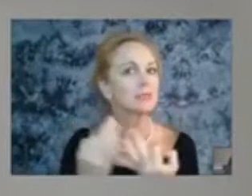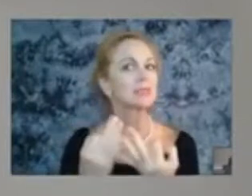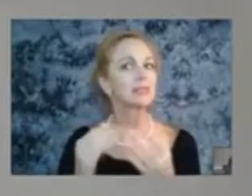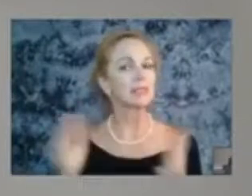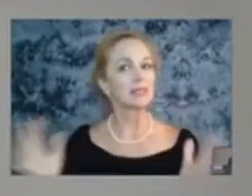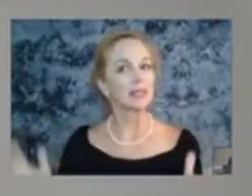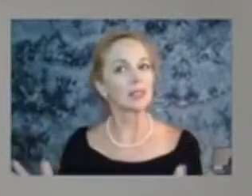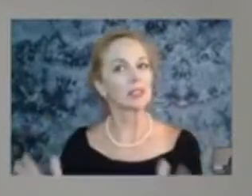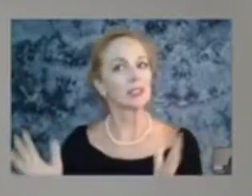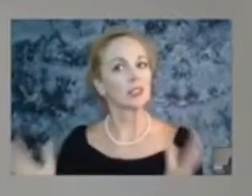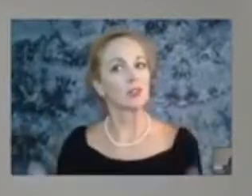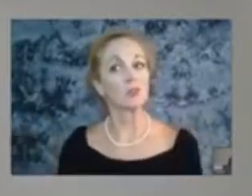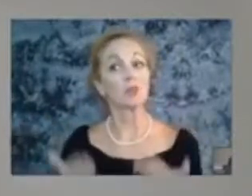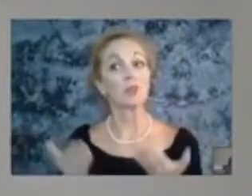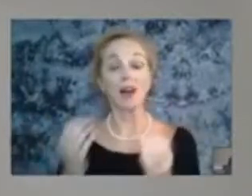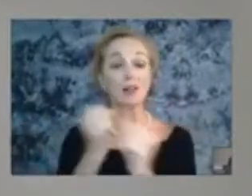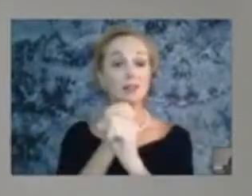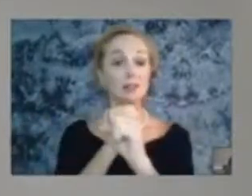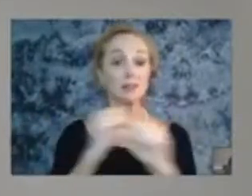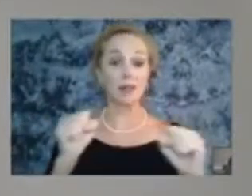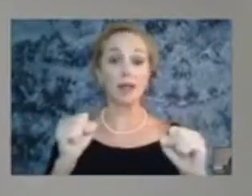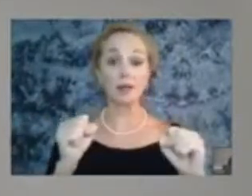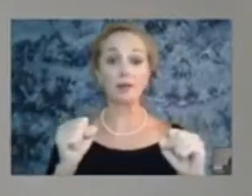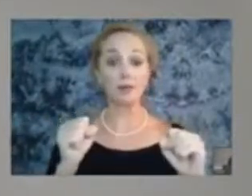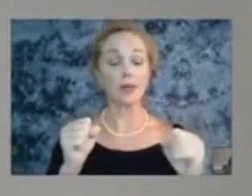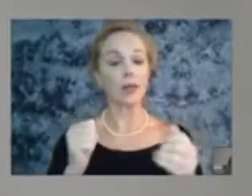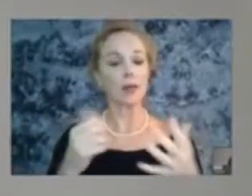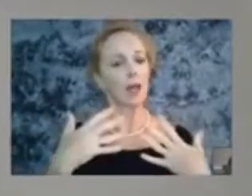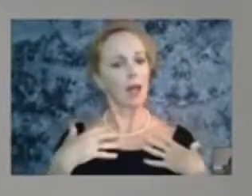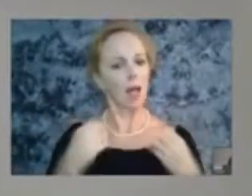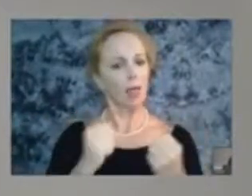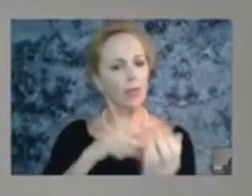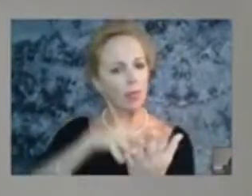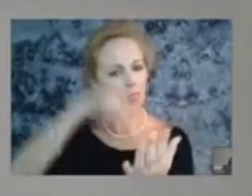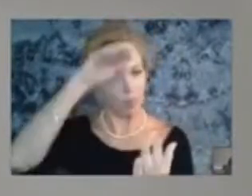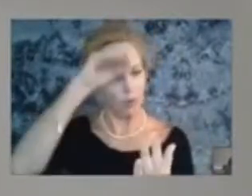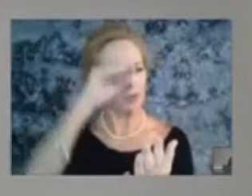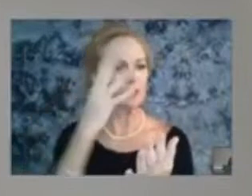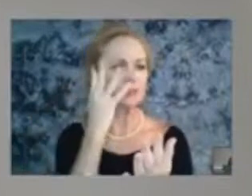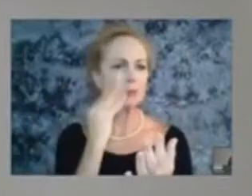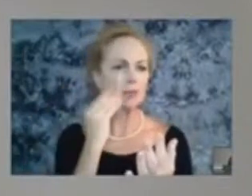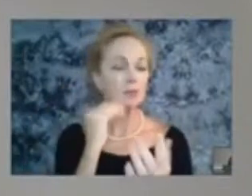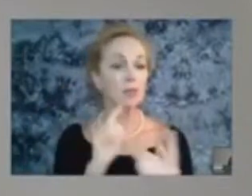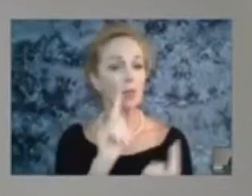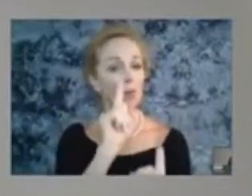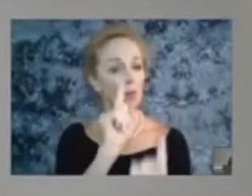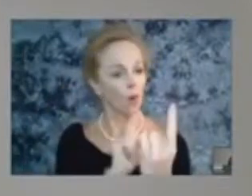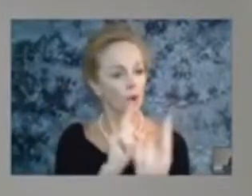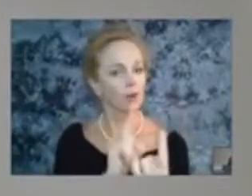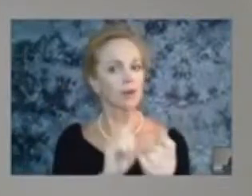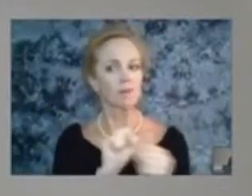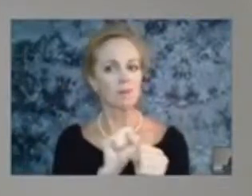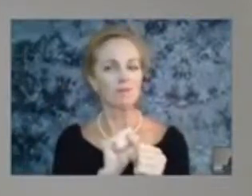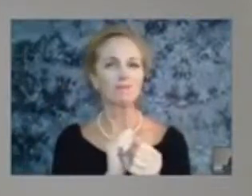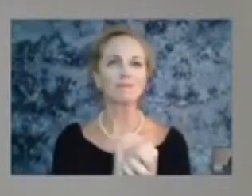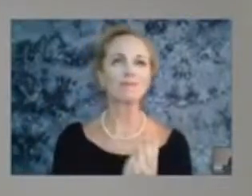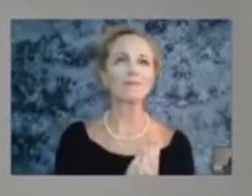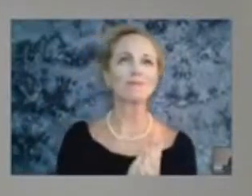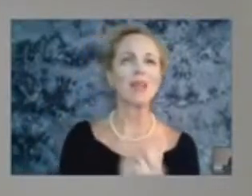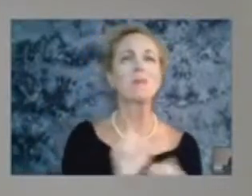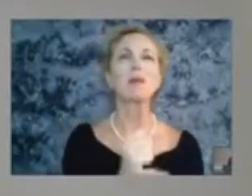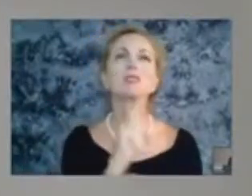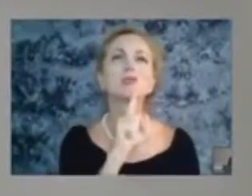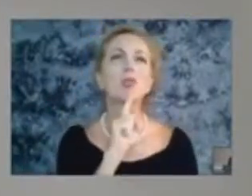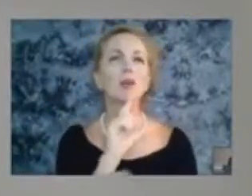provide a very safe and healthy learning experience during this in-person experience to but to make sure that we're